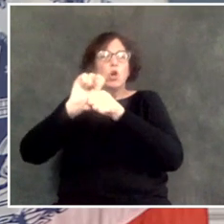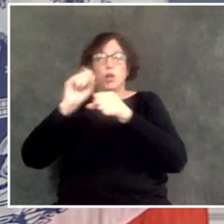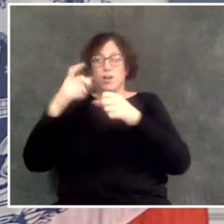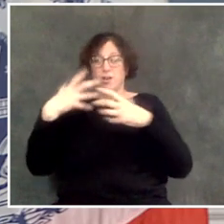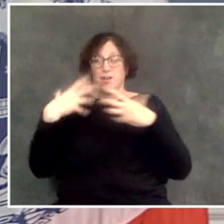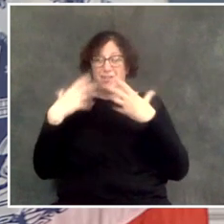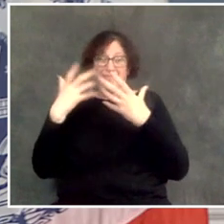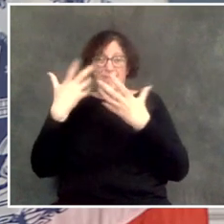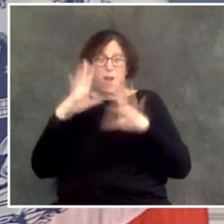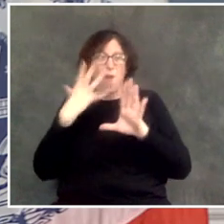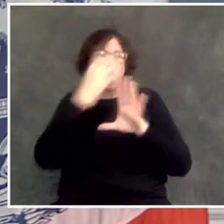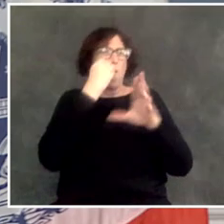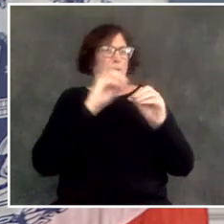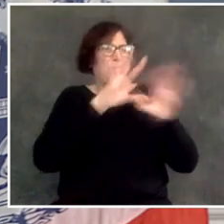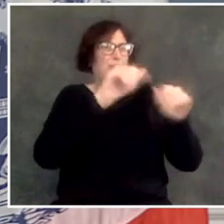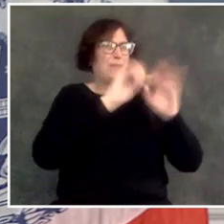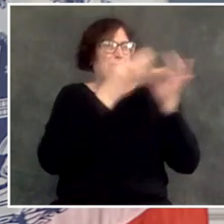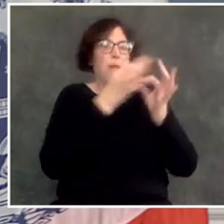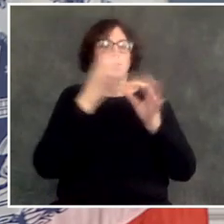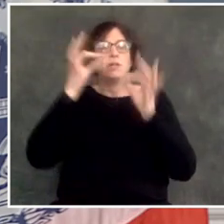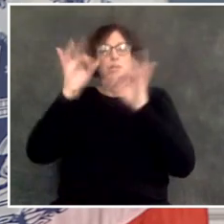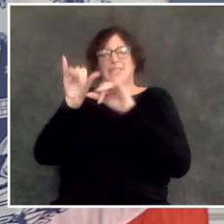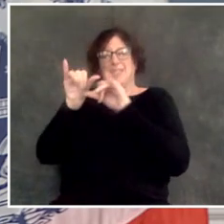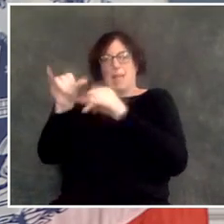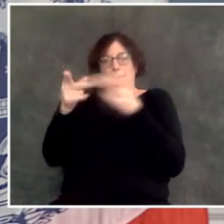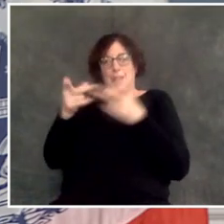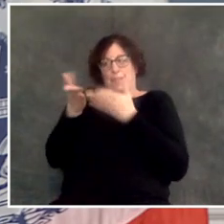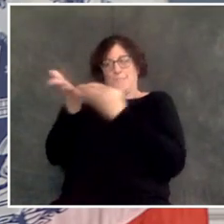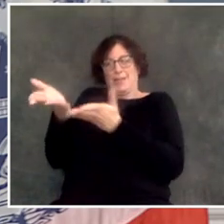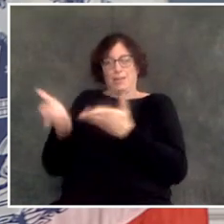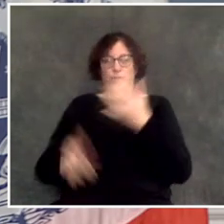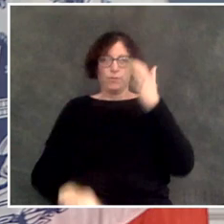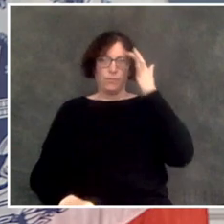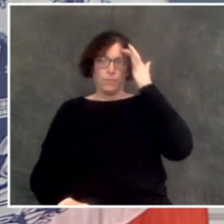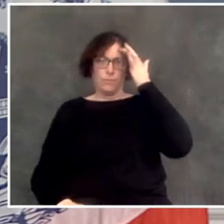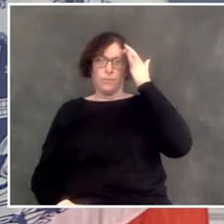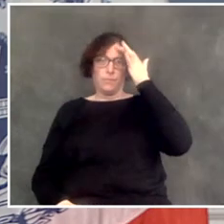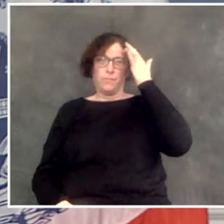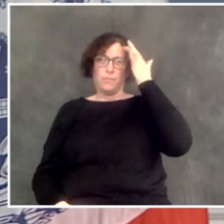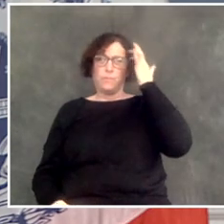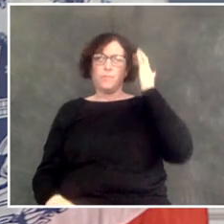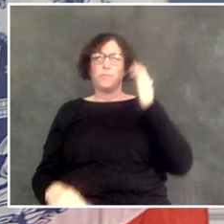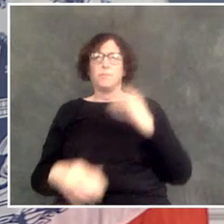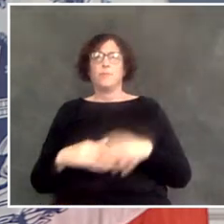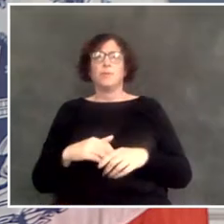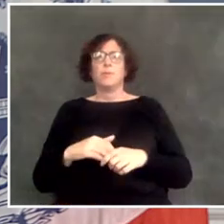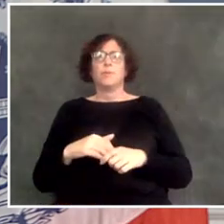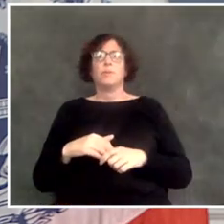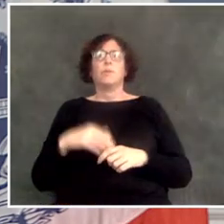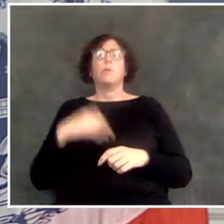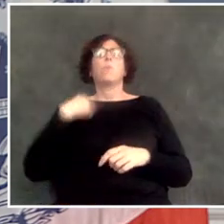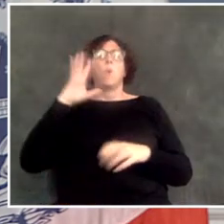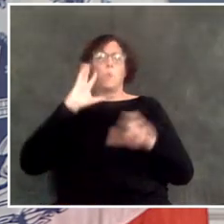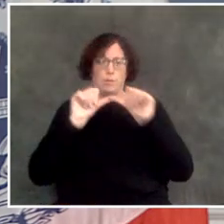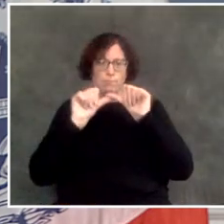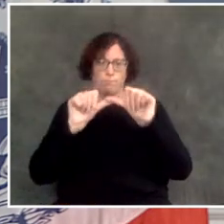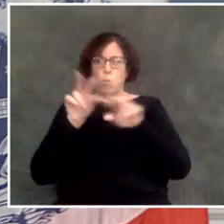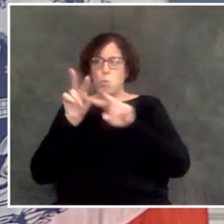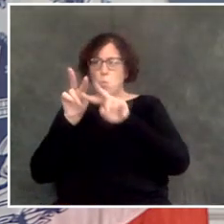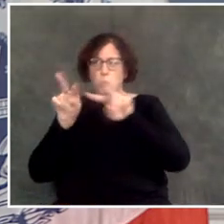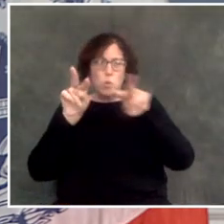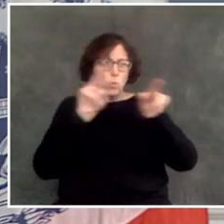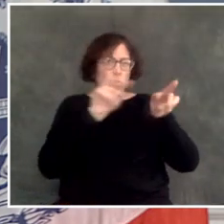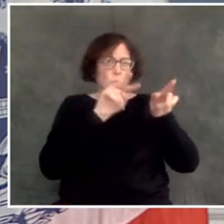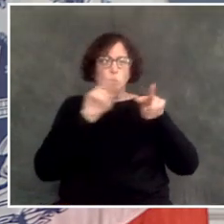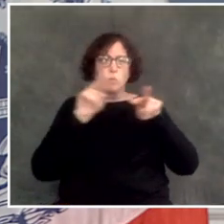Island, to match whatever the need is. As it grows, we're going to keep adding. And I want to say something about hotels and public spaces.